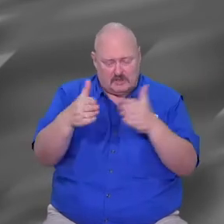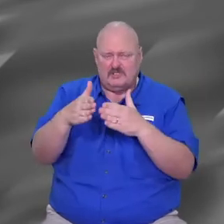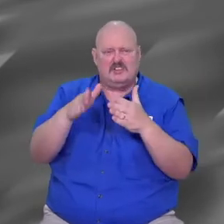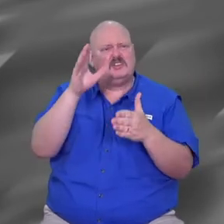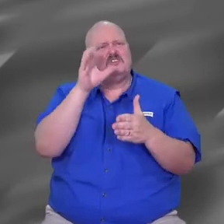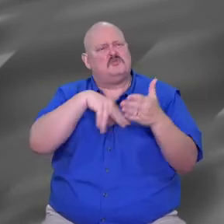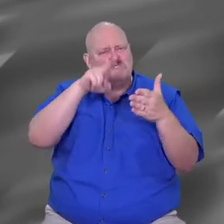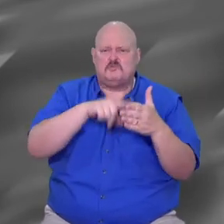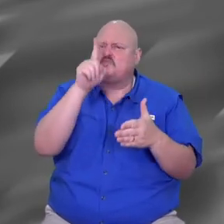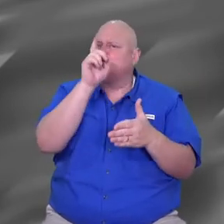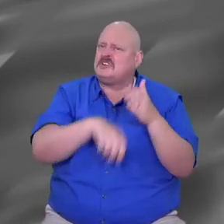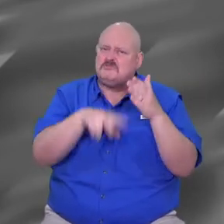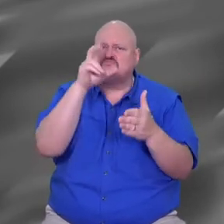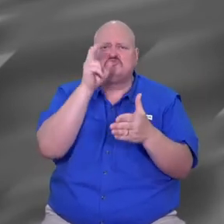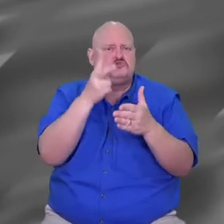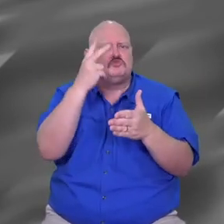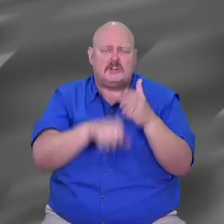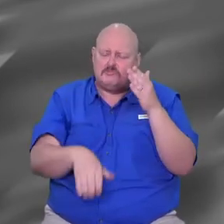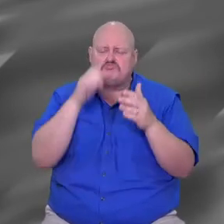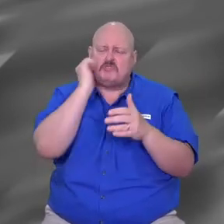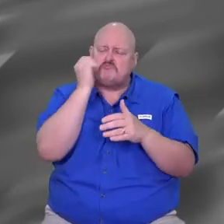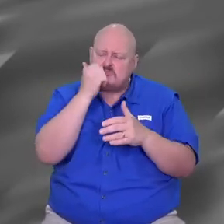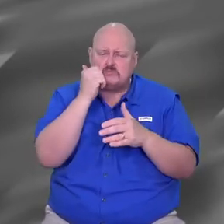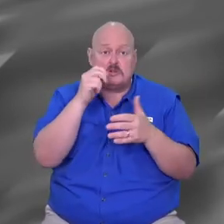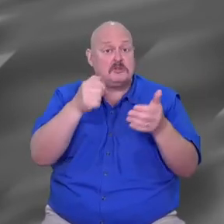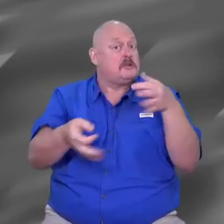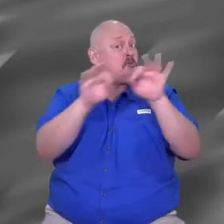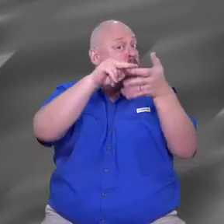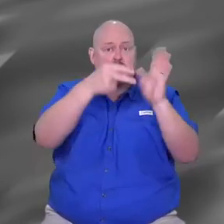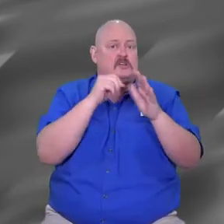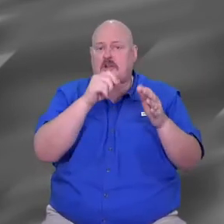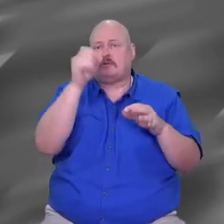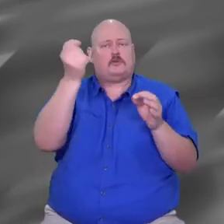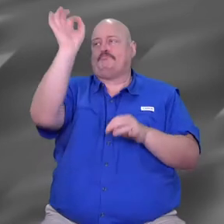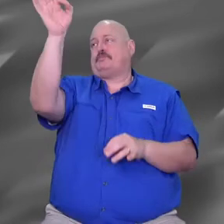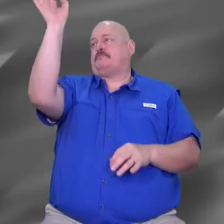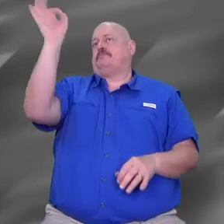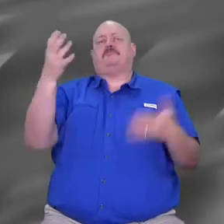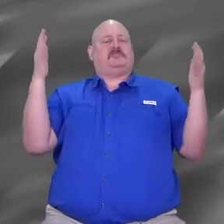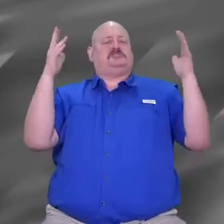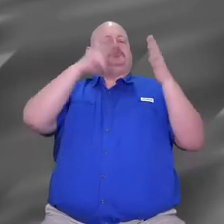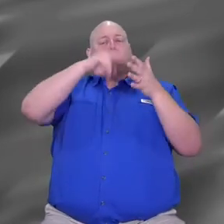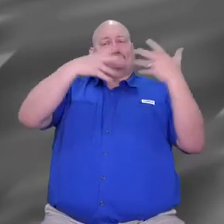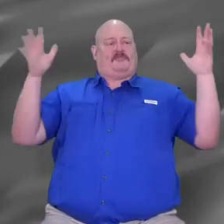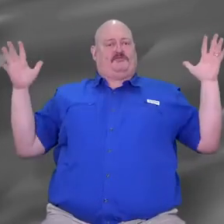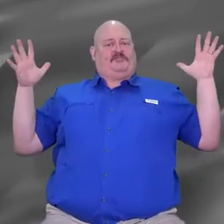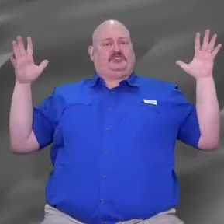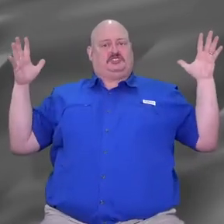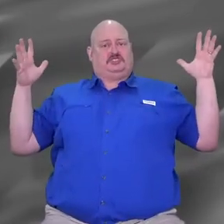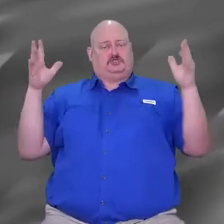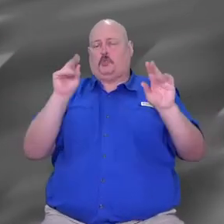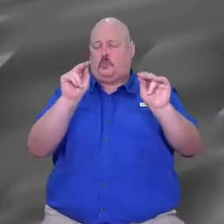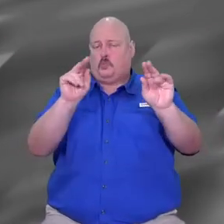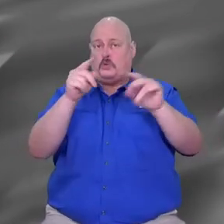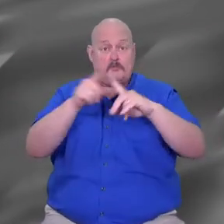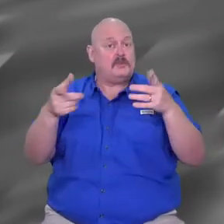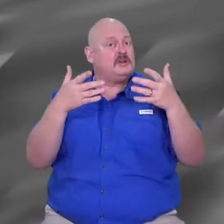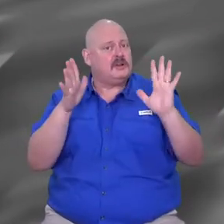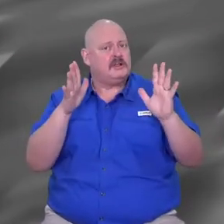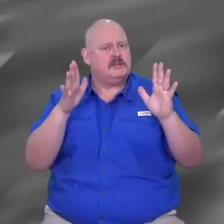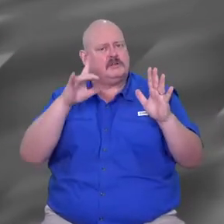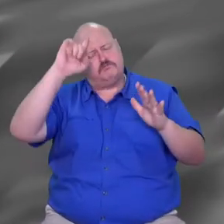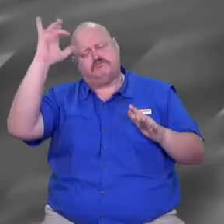maybe two chapters a day for a very important purpose, not to check off a box and say, oh, I read the Bible through cover to cover, but to allow it to